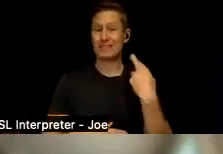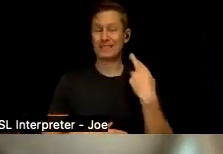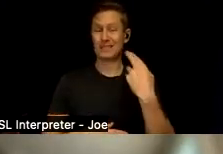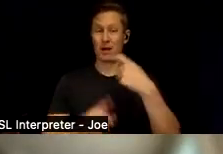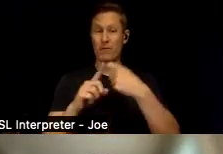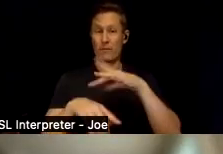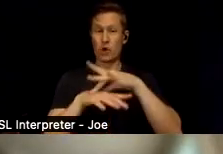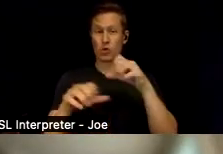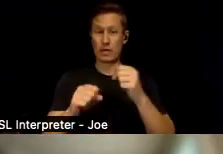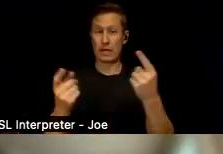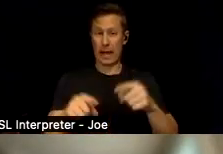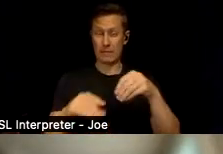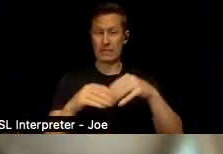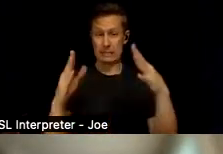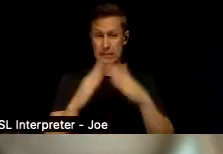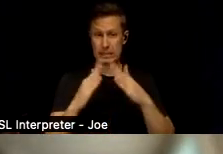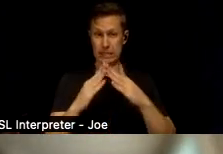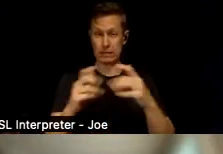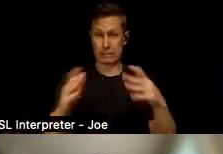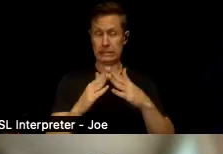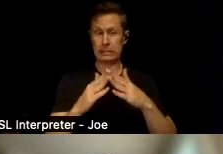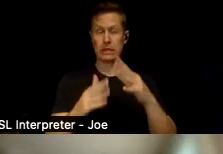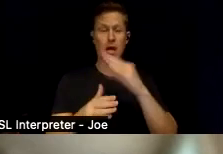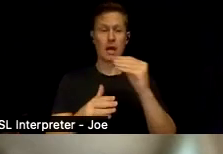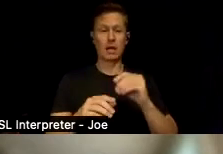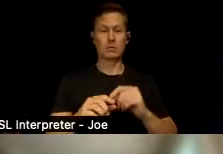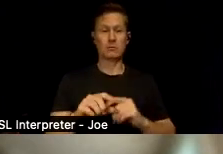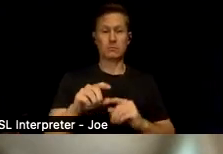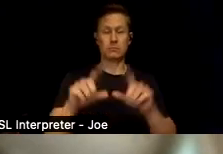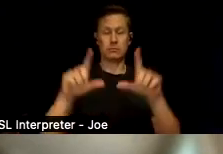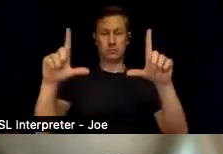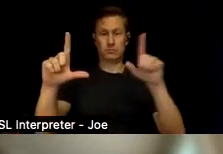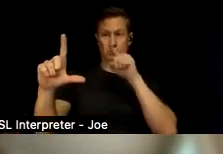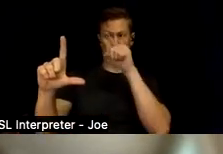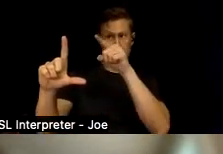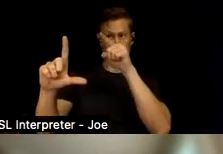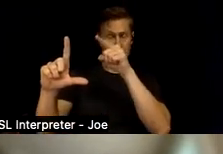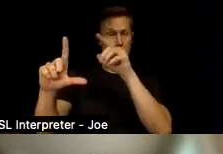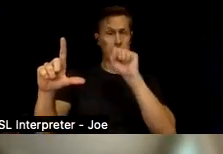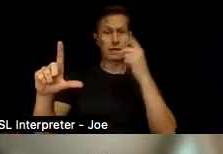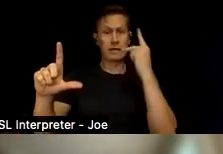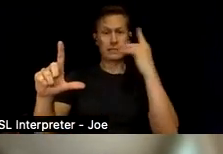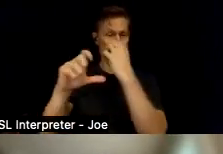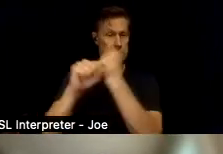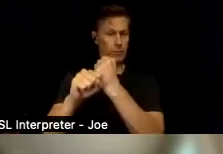occur there. Shown in the upper right is a summary of